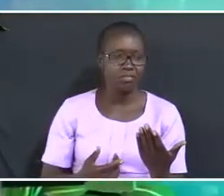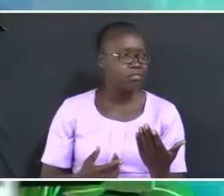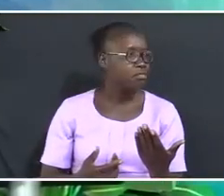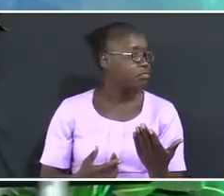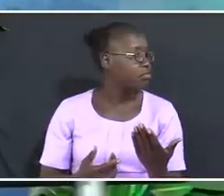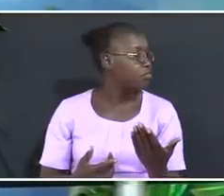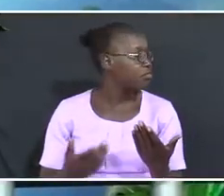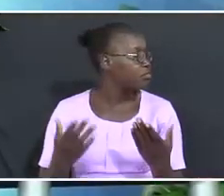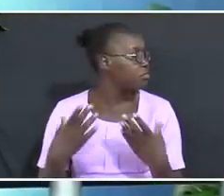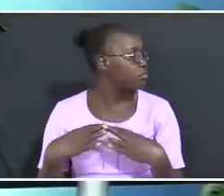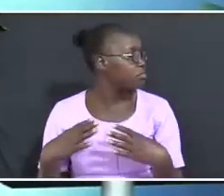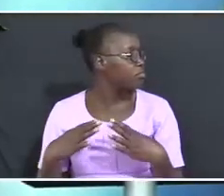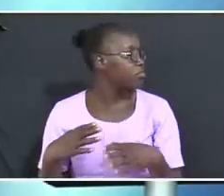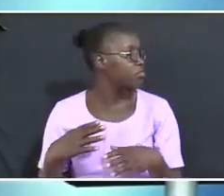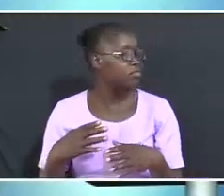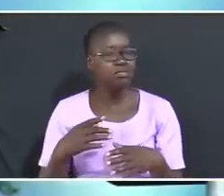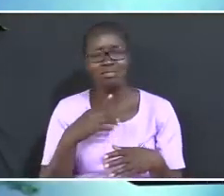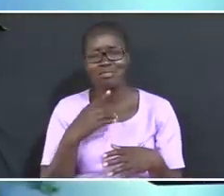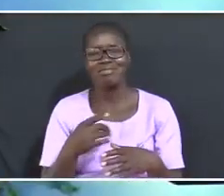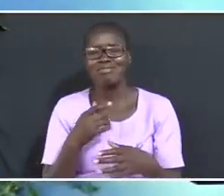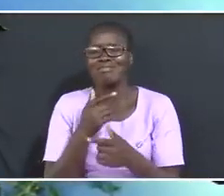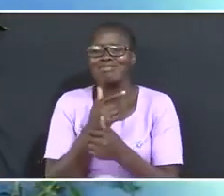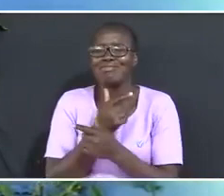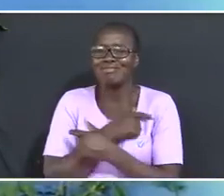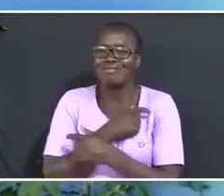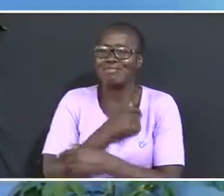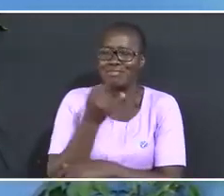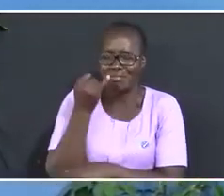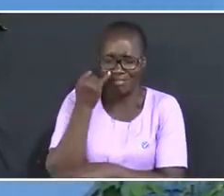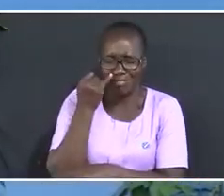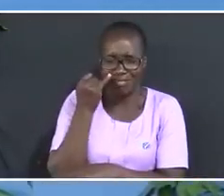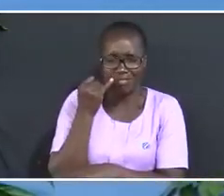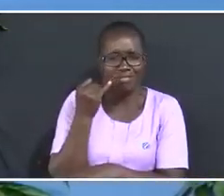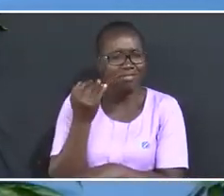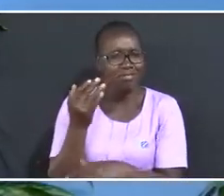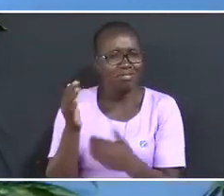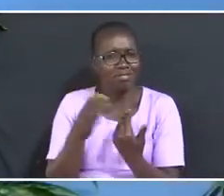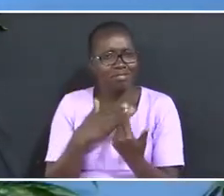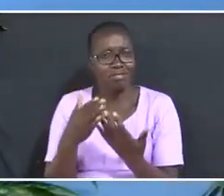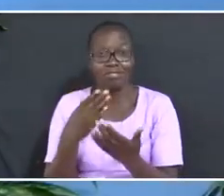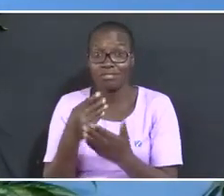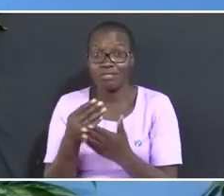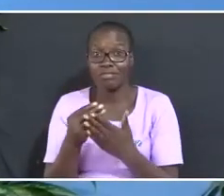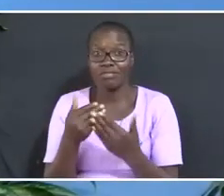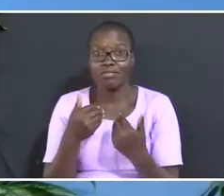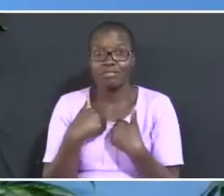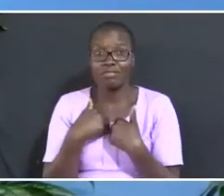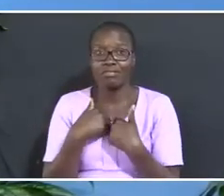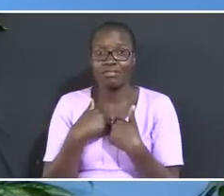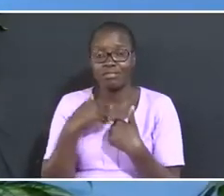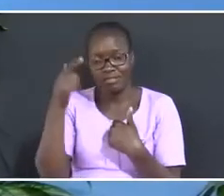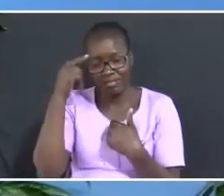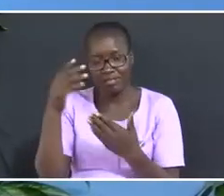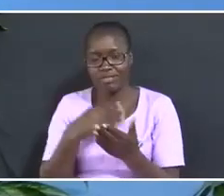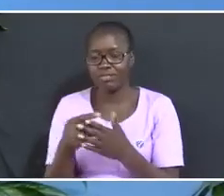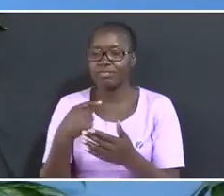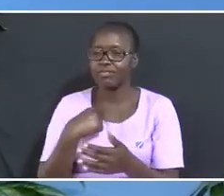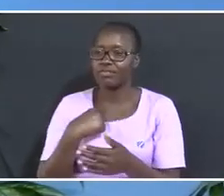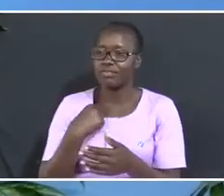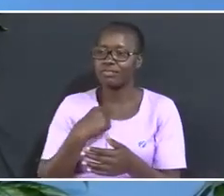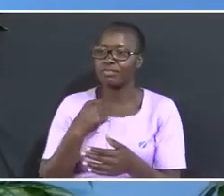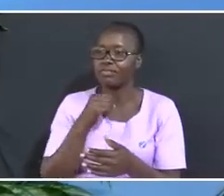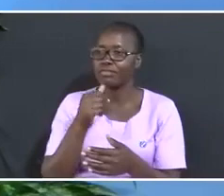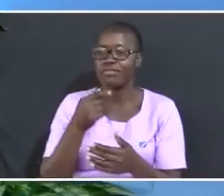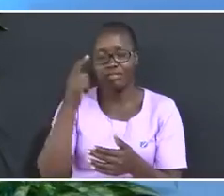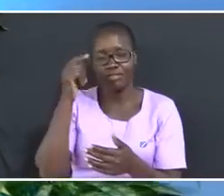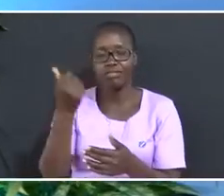There are people who are so addicted, whenever they have money, they are thinking of buying a cloth. They don't think